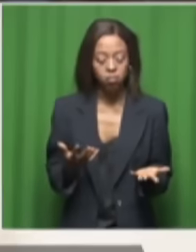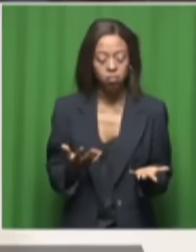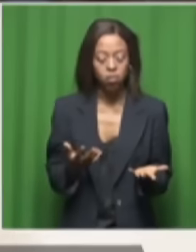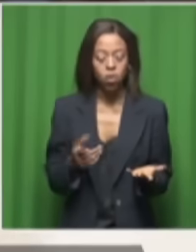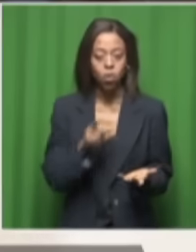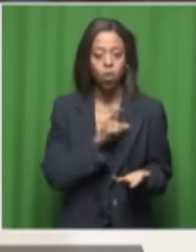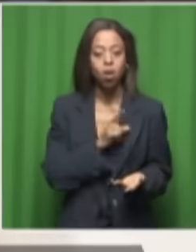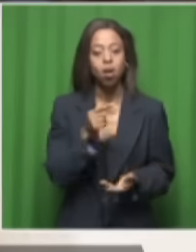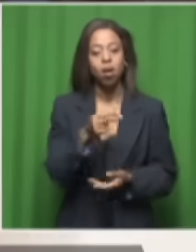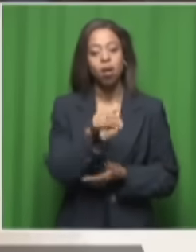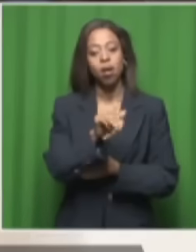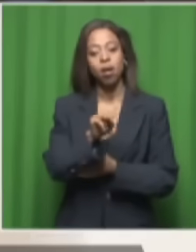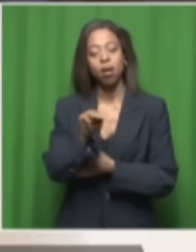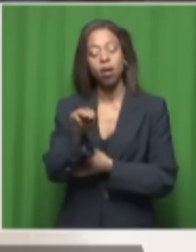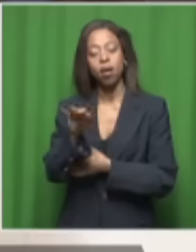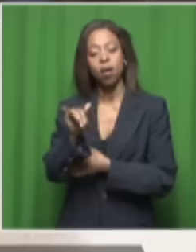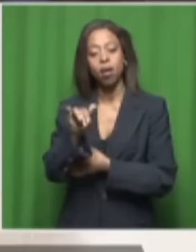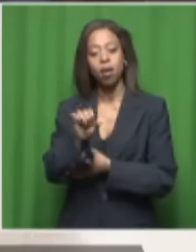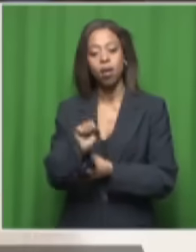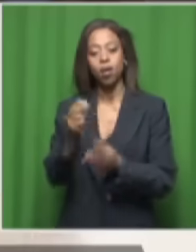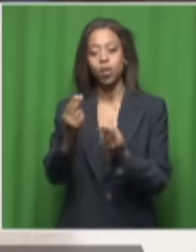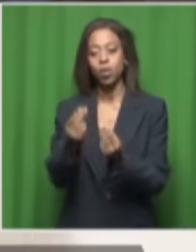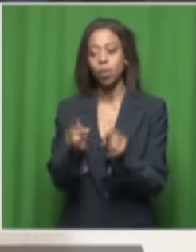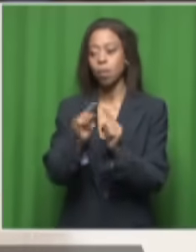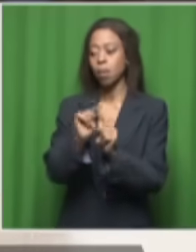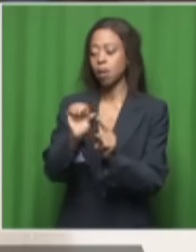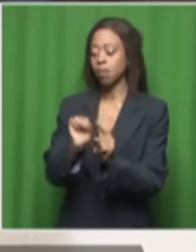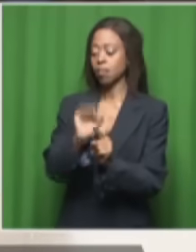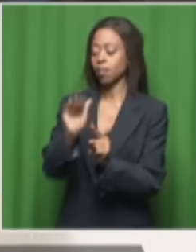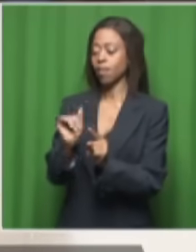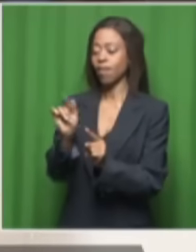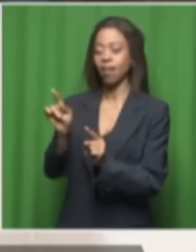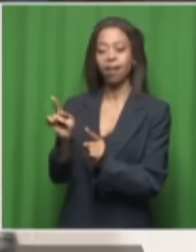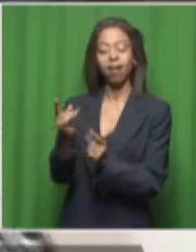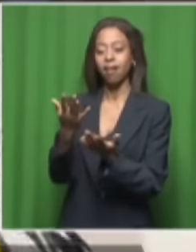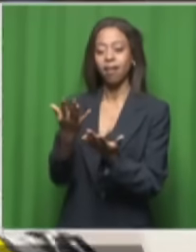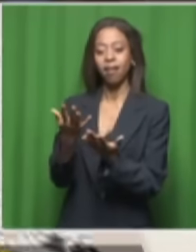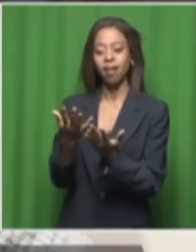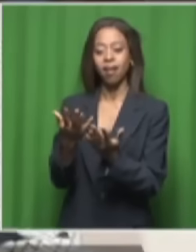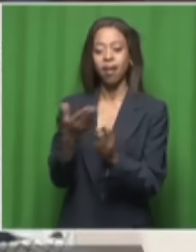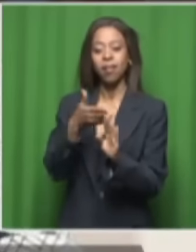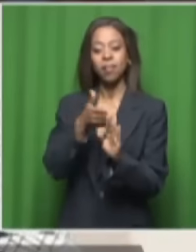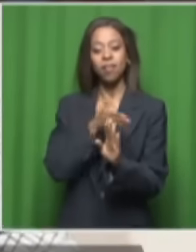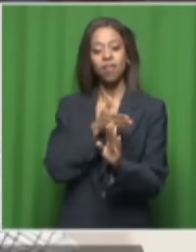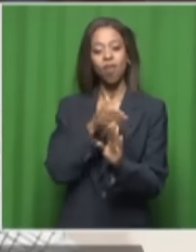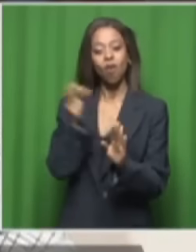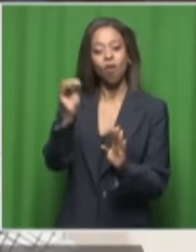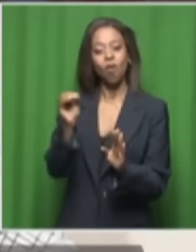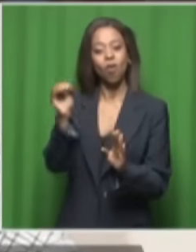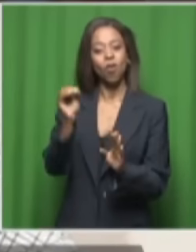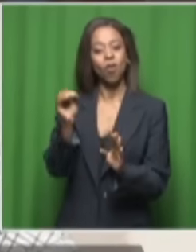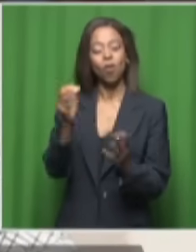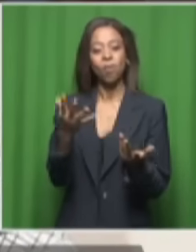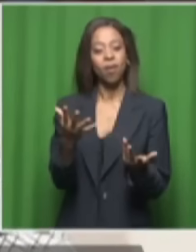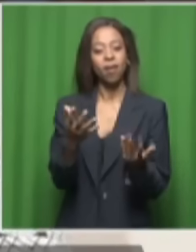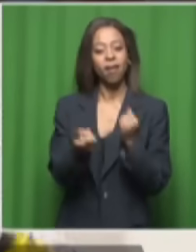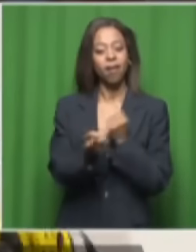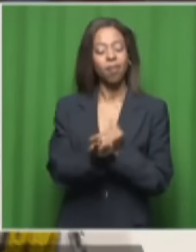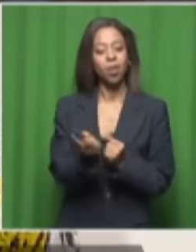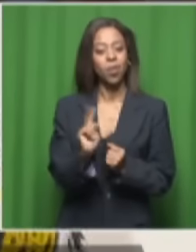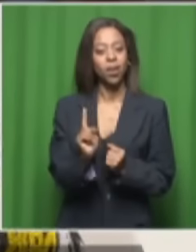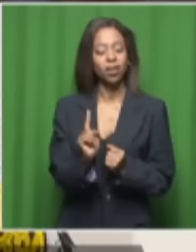Hamas. Well, I was surprised that South Africa didn't go to what happened prior to the 6th of